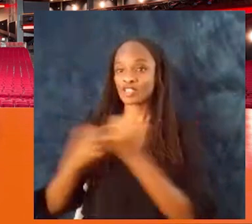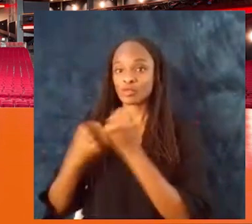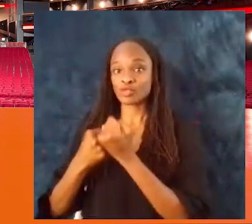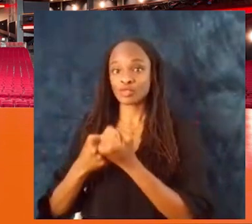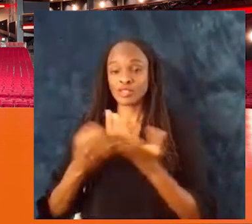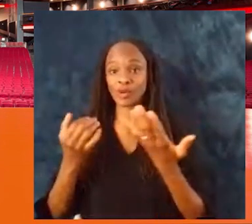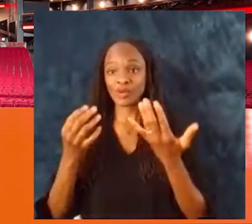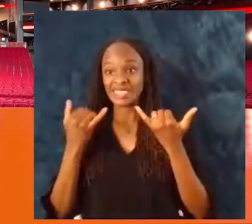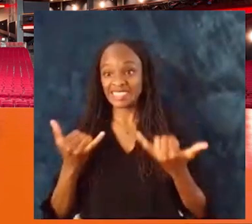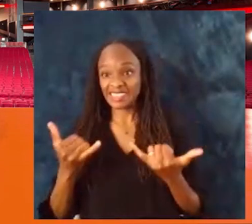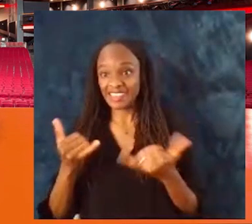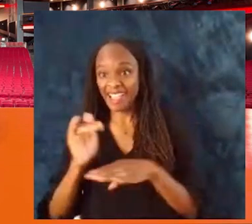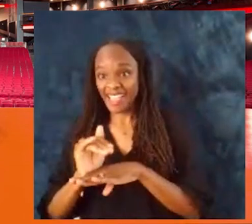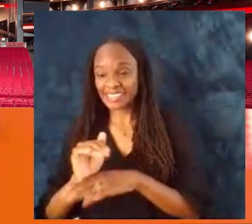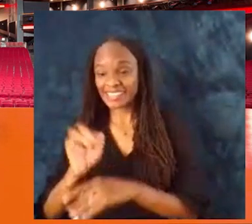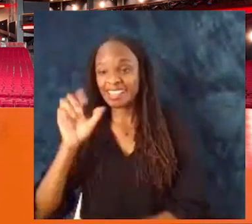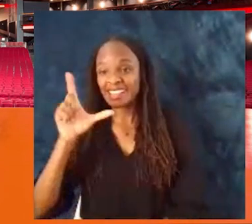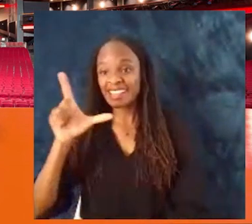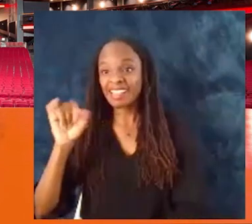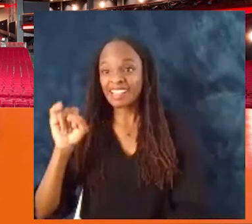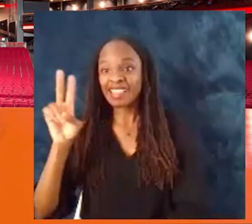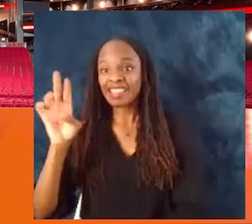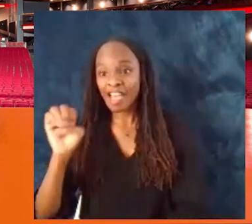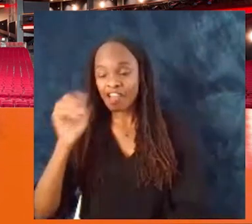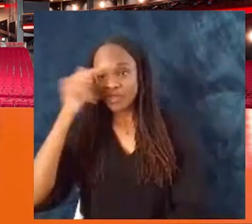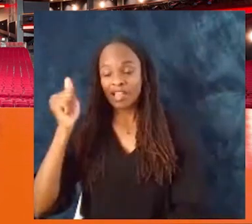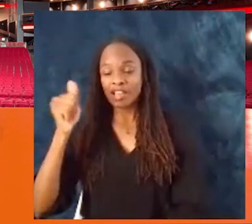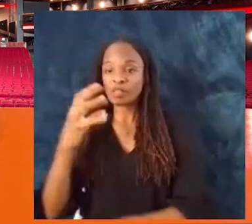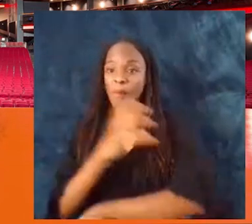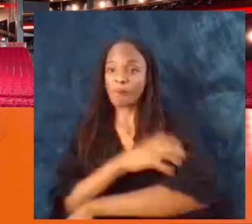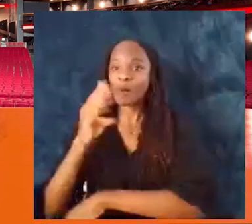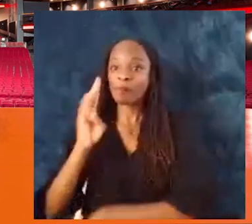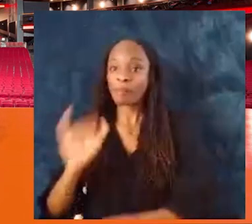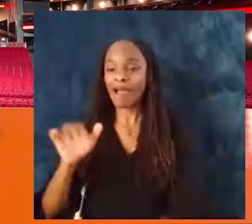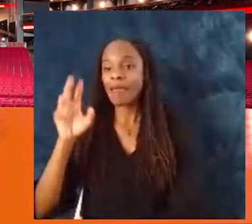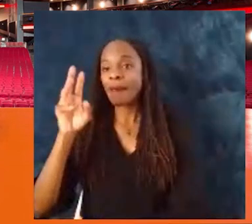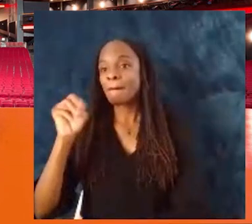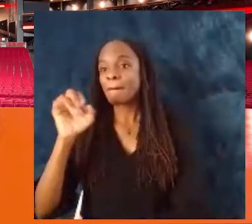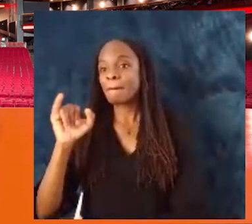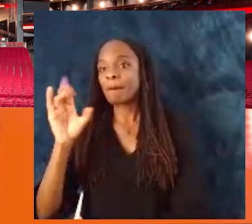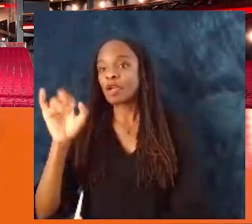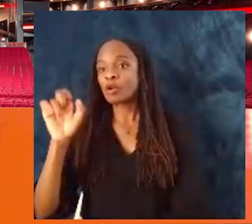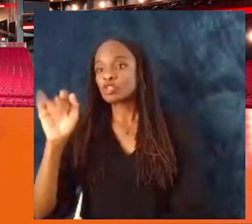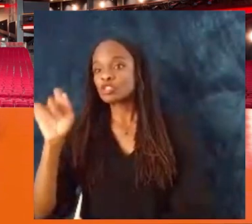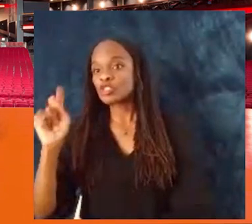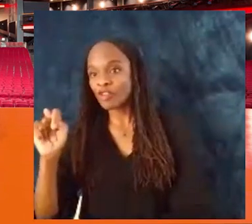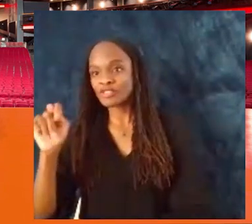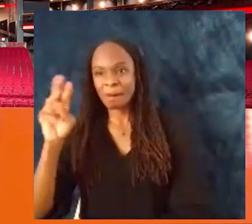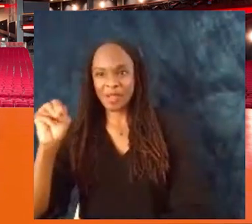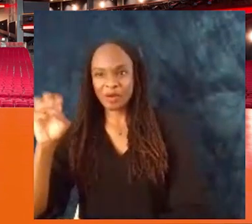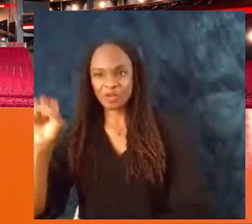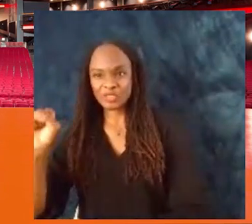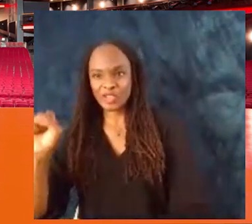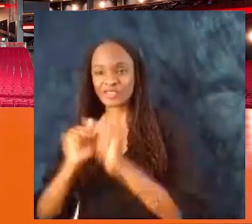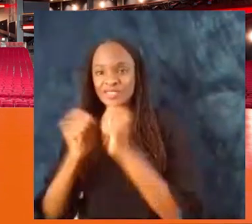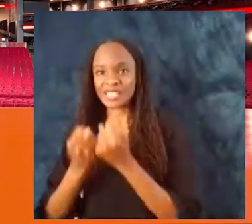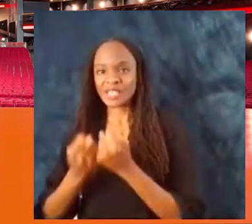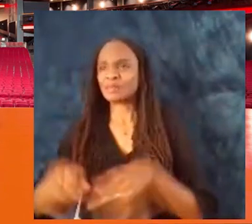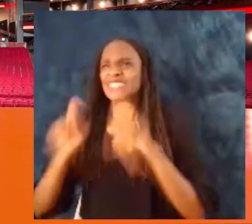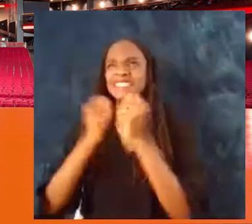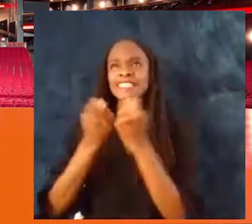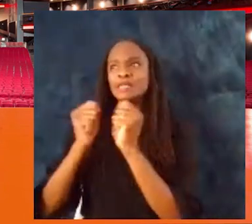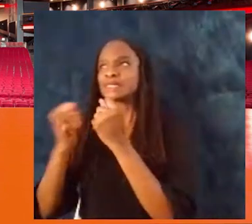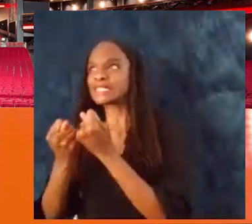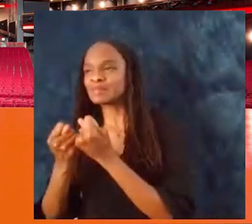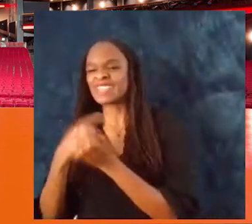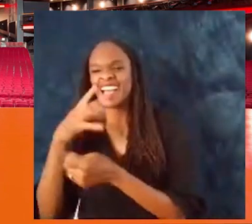tonight because we're powered by Microsoft Teams. We can't thank the teams enough. I love saying teams. It's so fun. But you guys